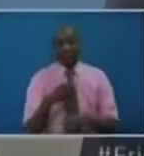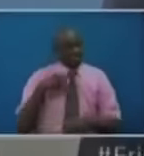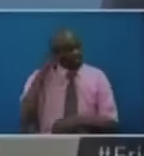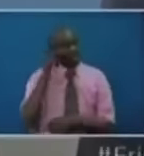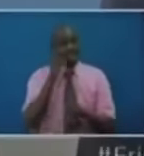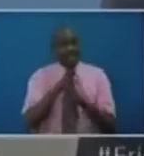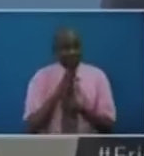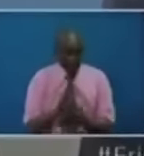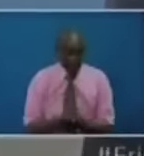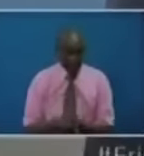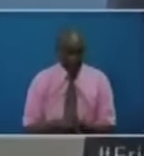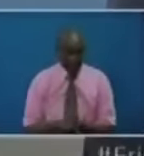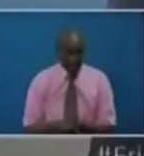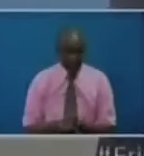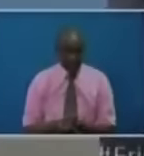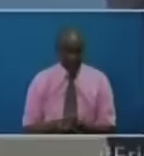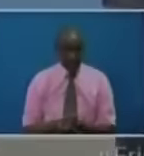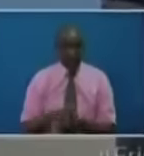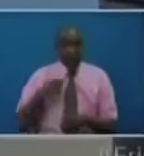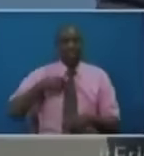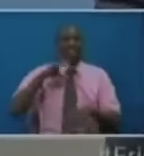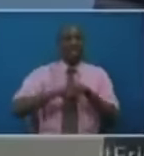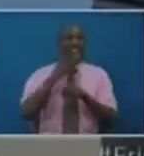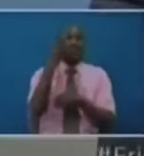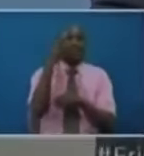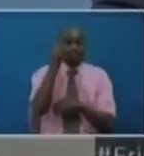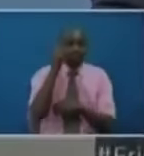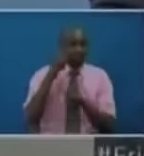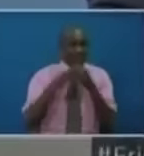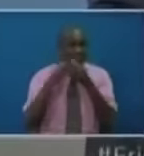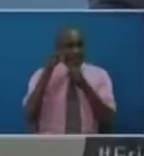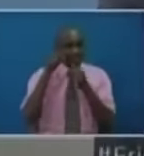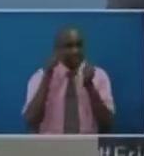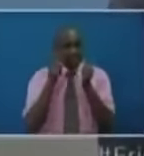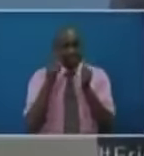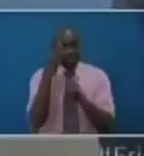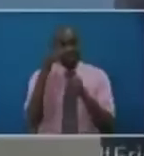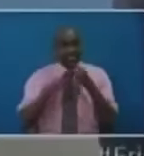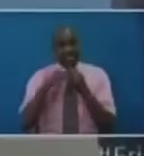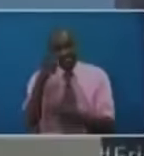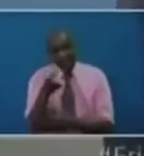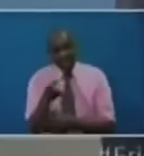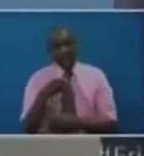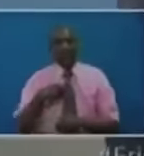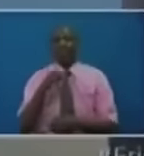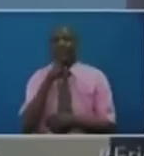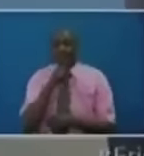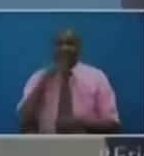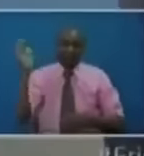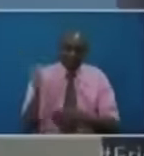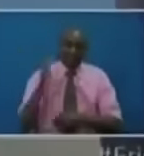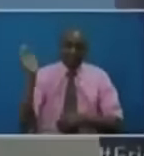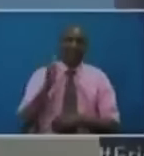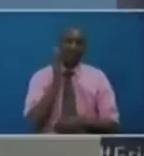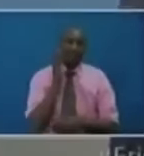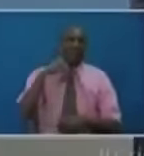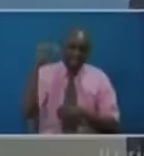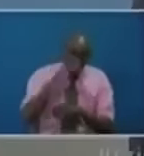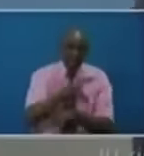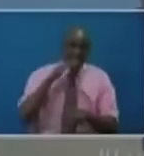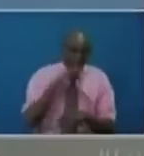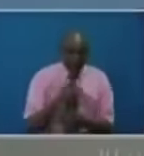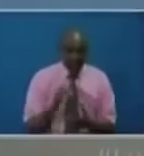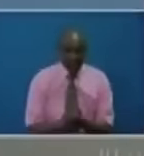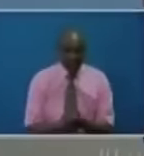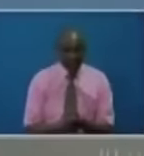carefully. How could I get 35 or 36? And my father was beating my mom every evening. Mm-hmm. And in the